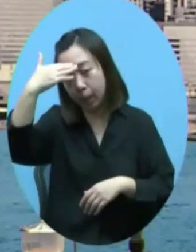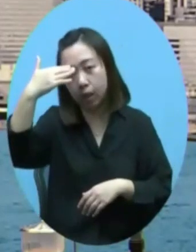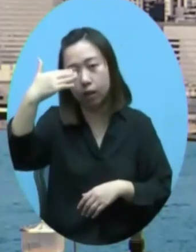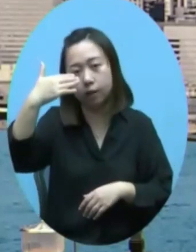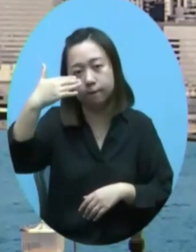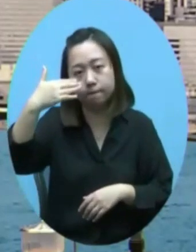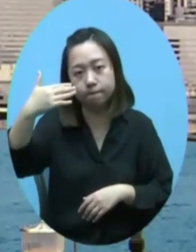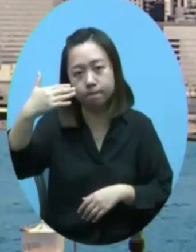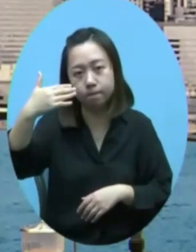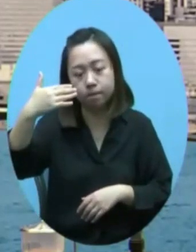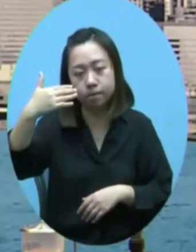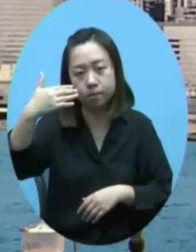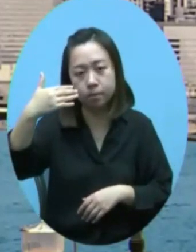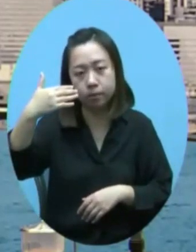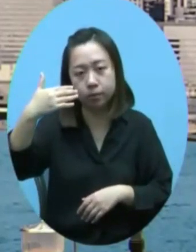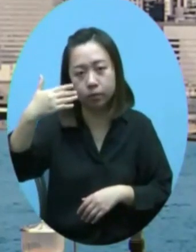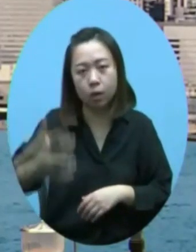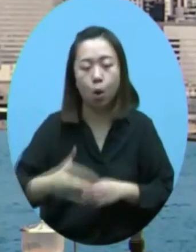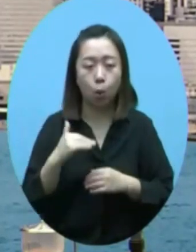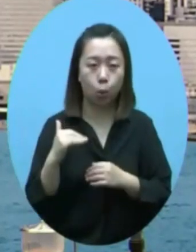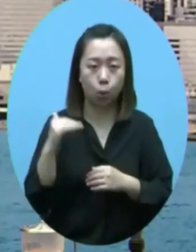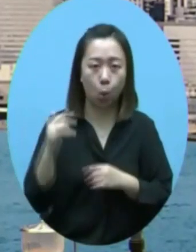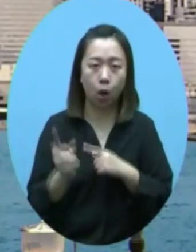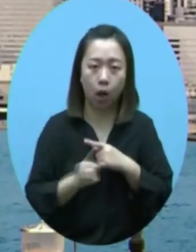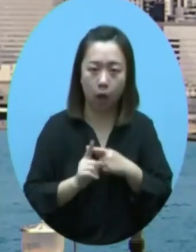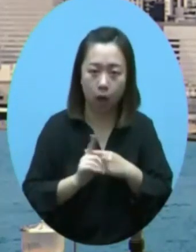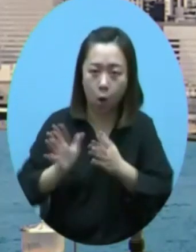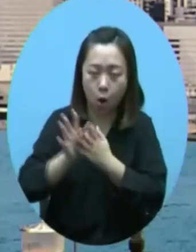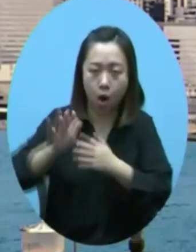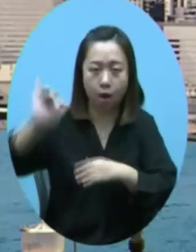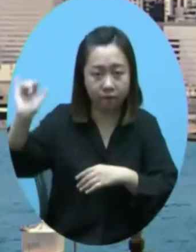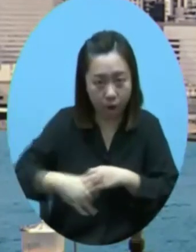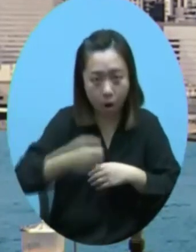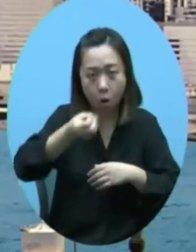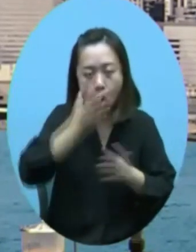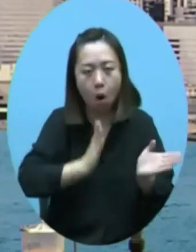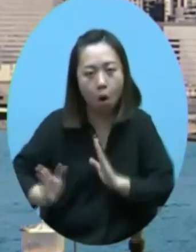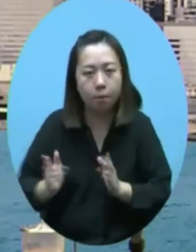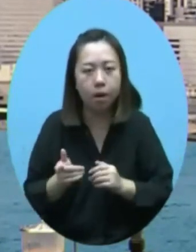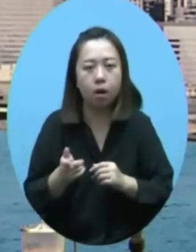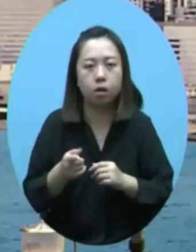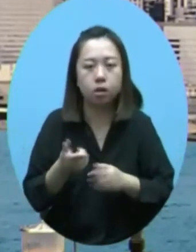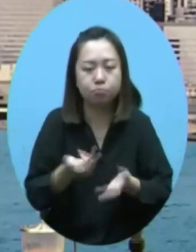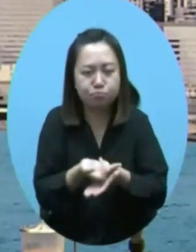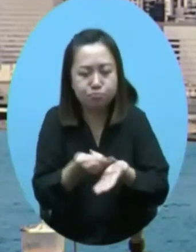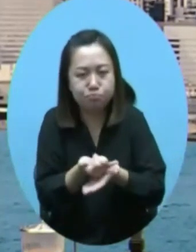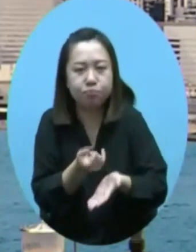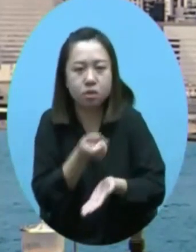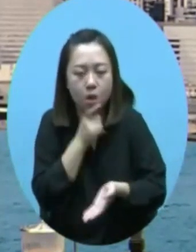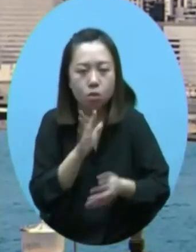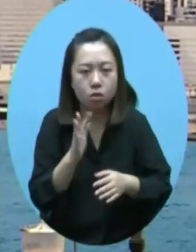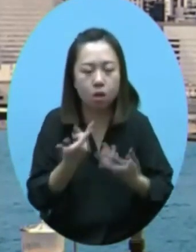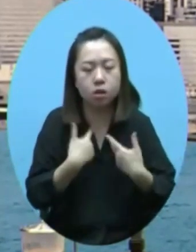travelers going back to Hong Kong, the arrangement is being discussed and not yet implemented.